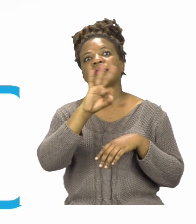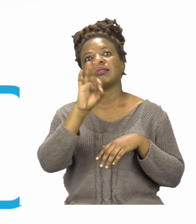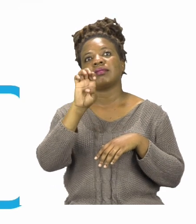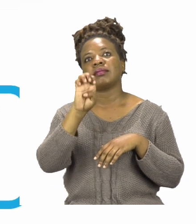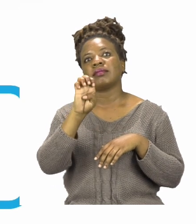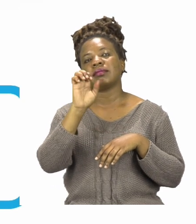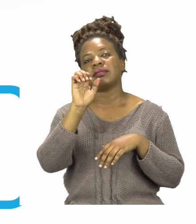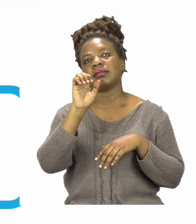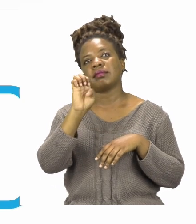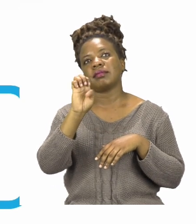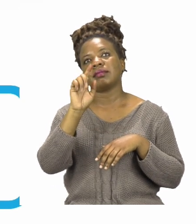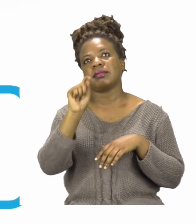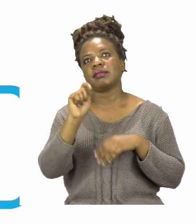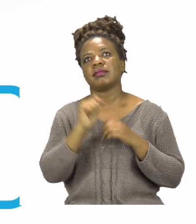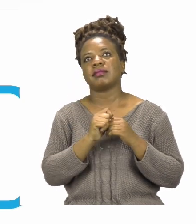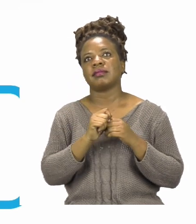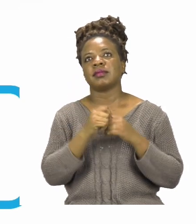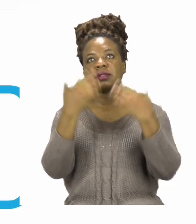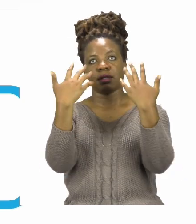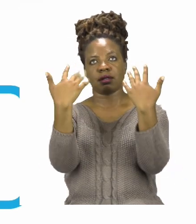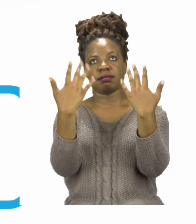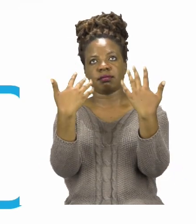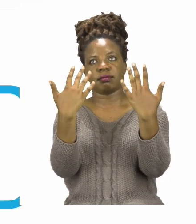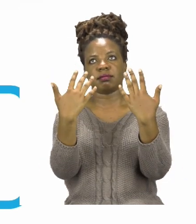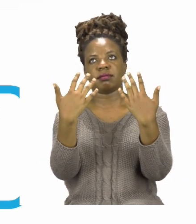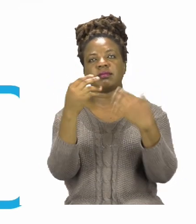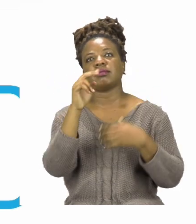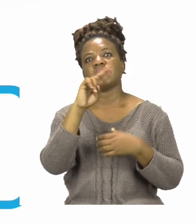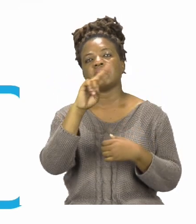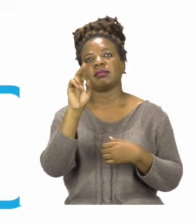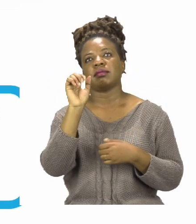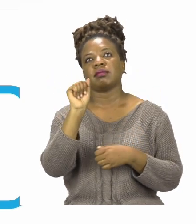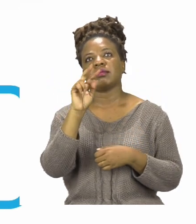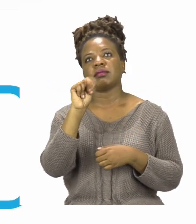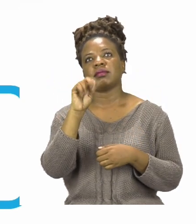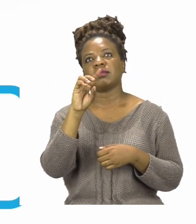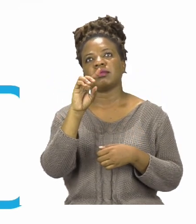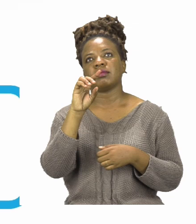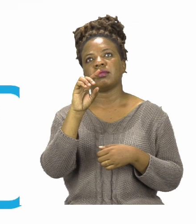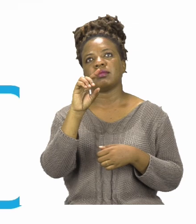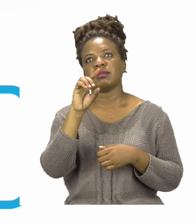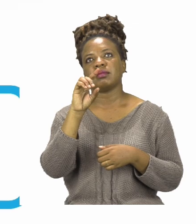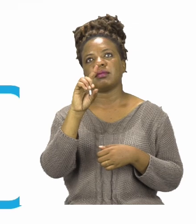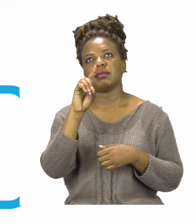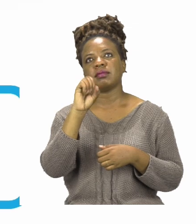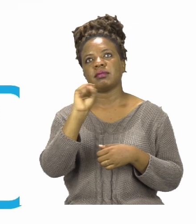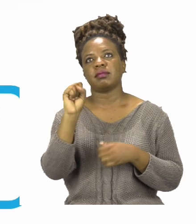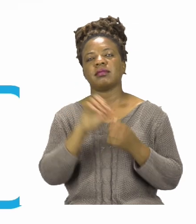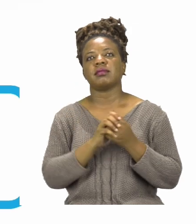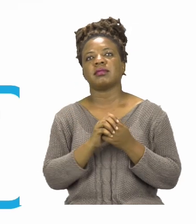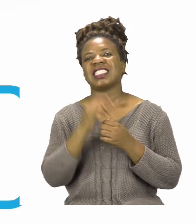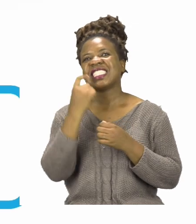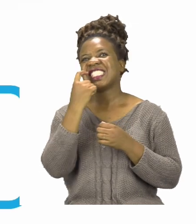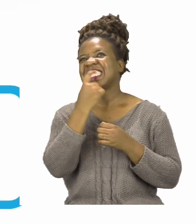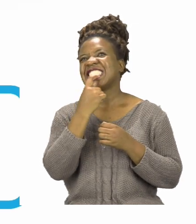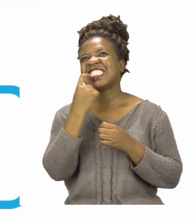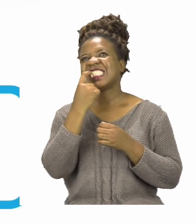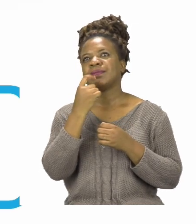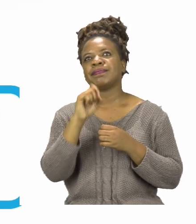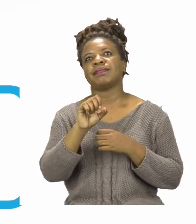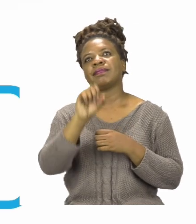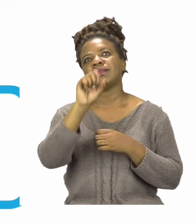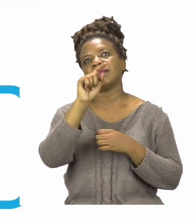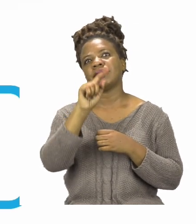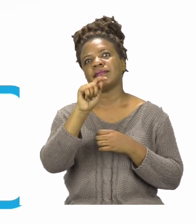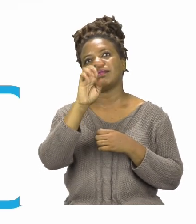nose, and chin. Now all of our sight words I'm sure we have used before, and it is our